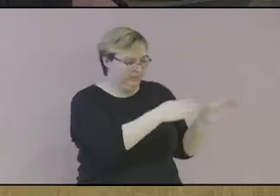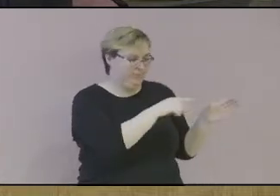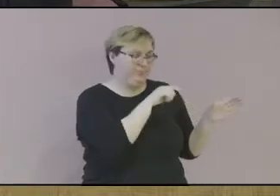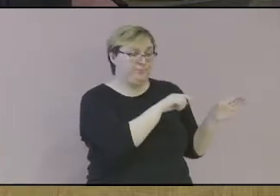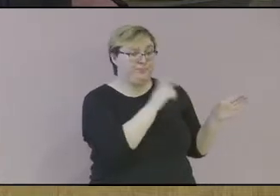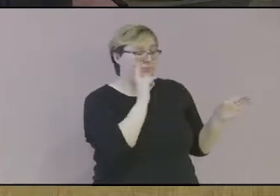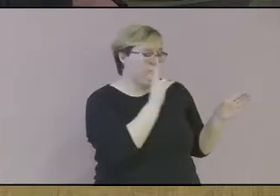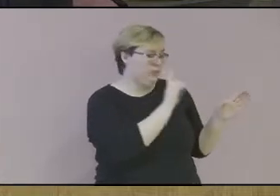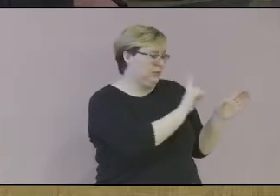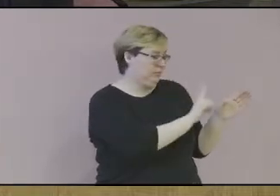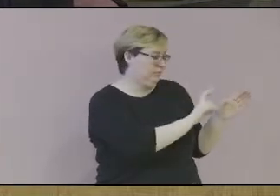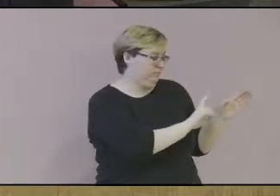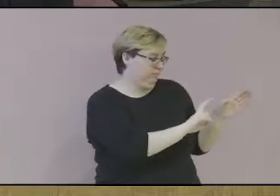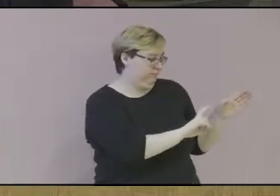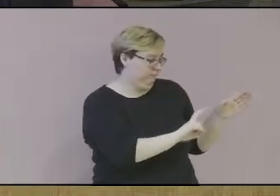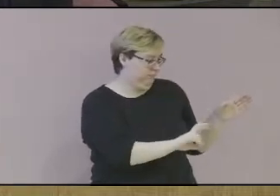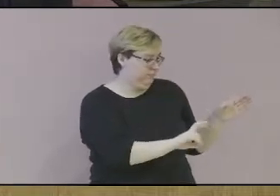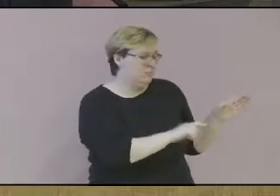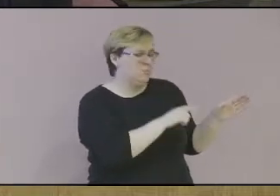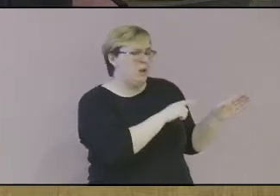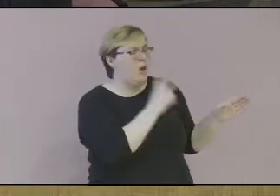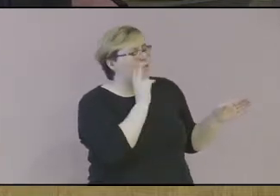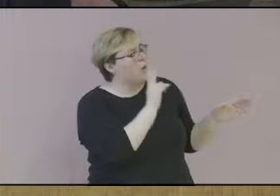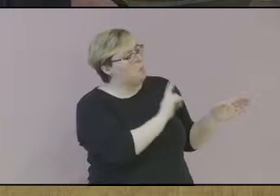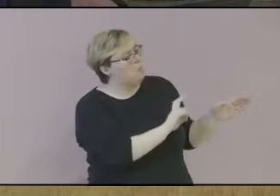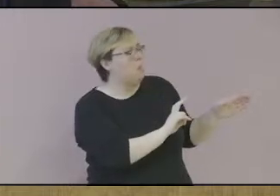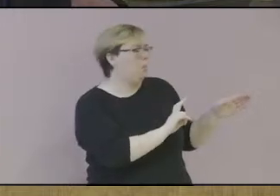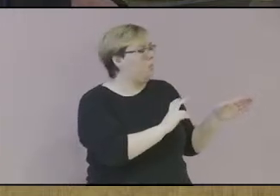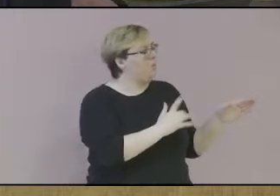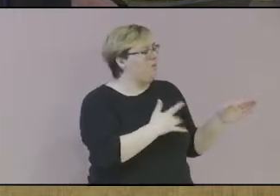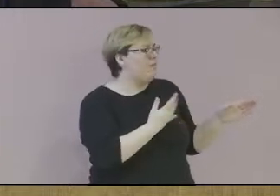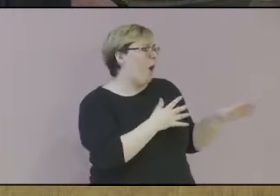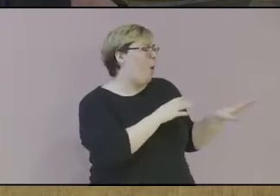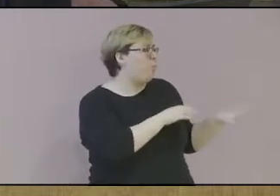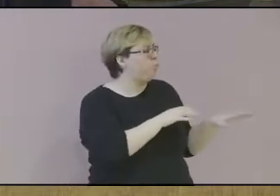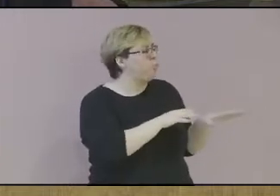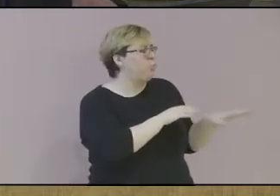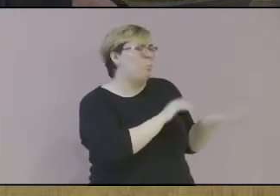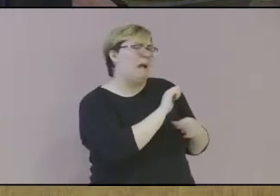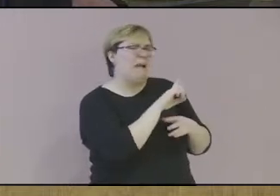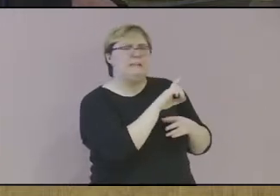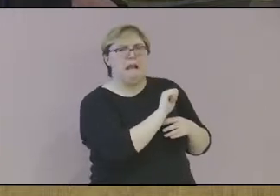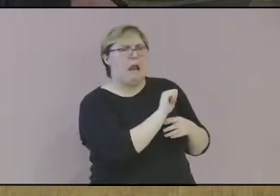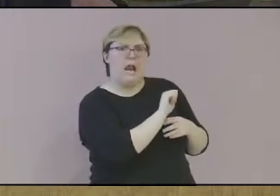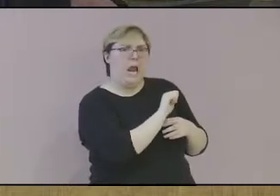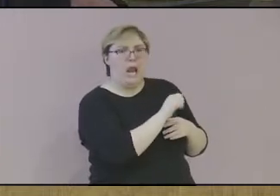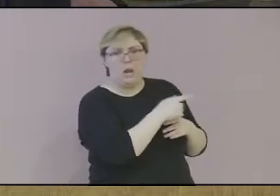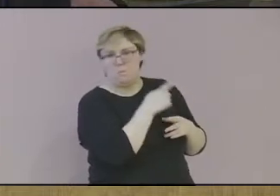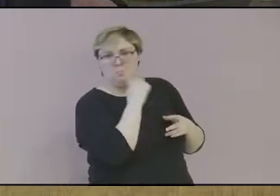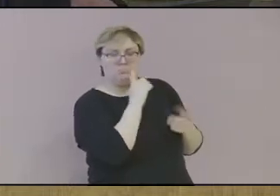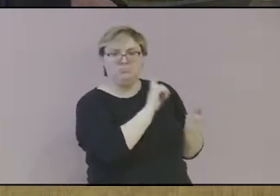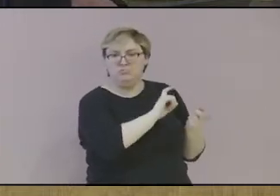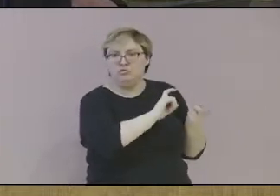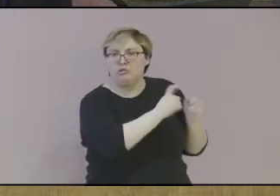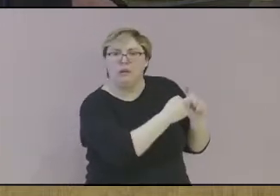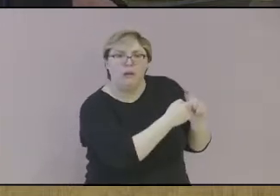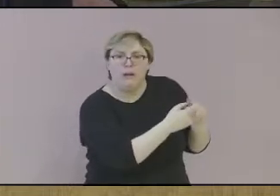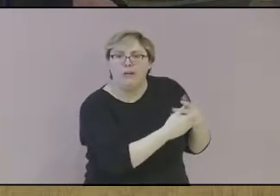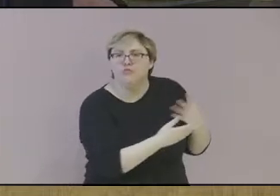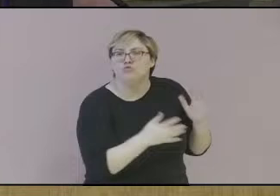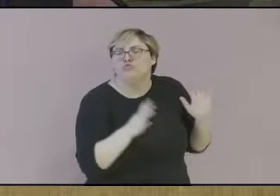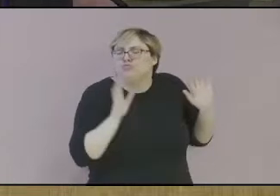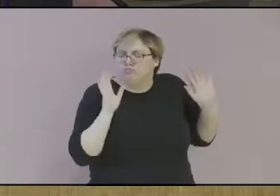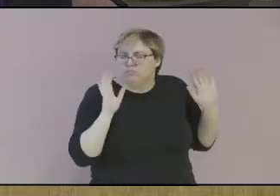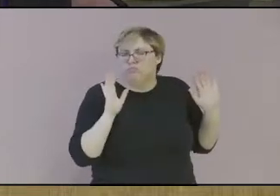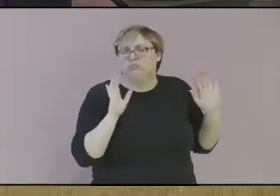relatively calm about changes to things like the ADA and 504s based on what